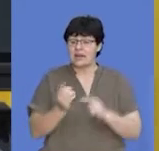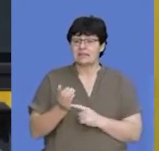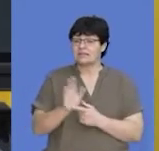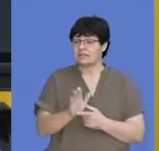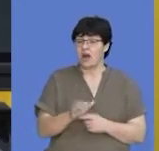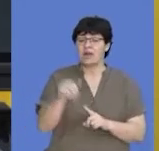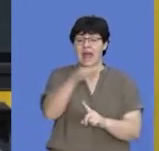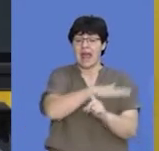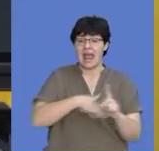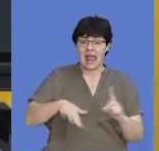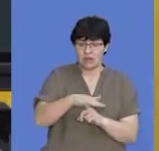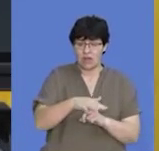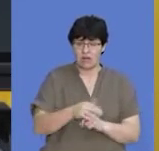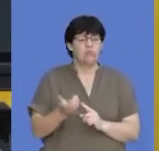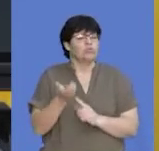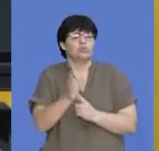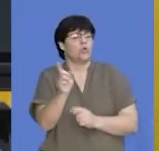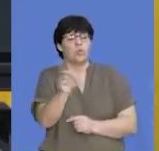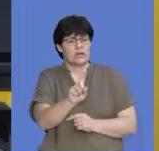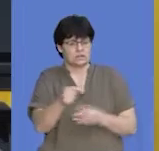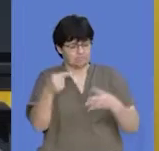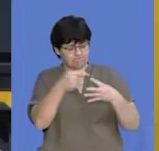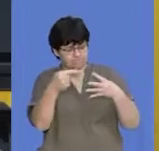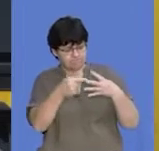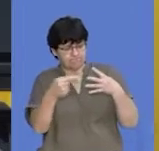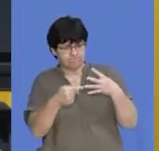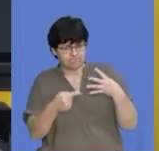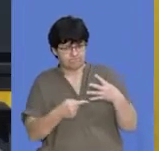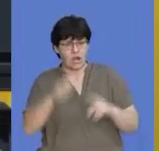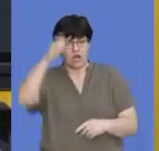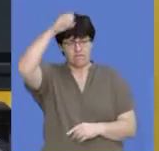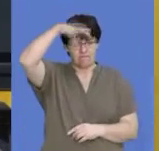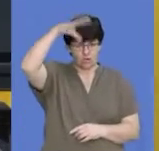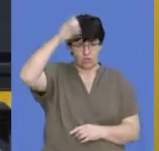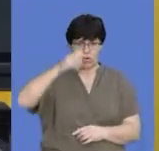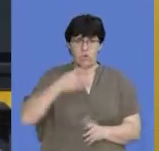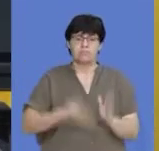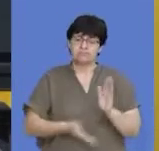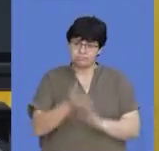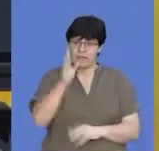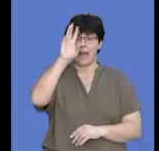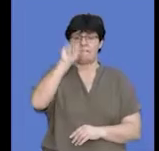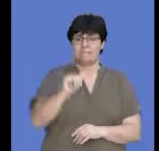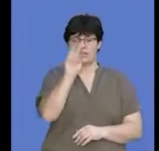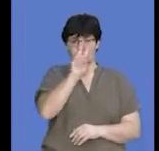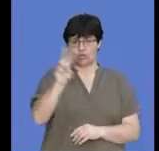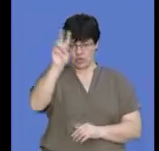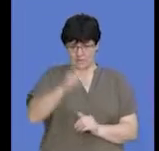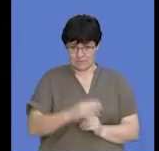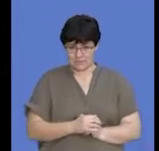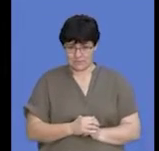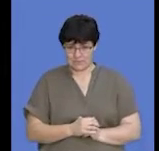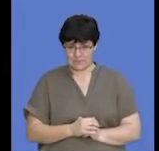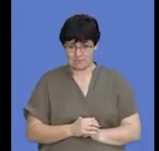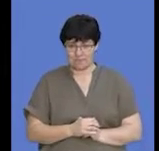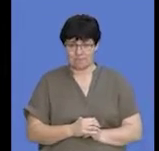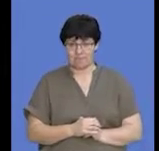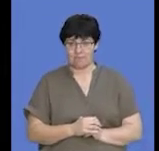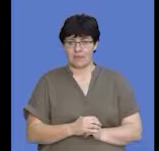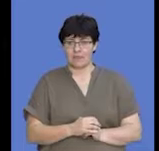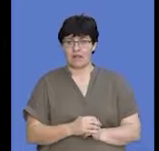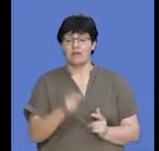on area is showing you on orthophoto how to get to meters squared. Yes, so looking at